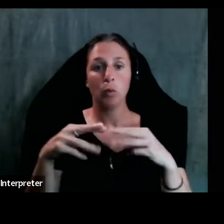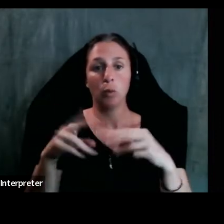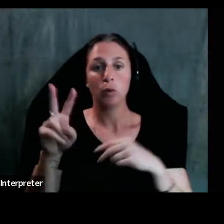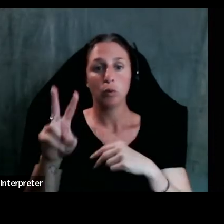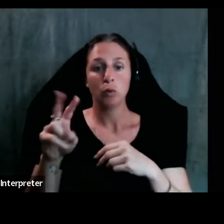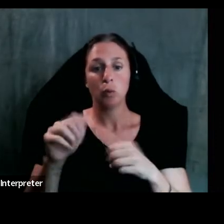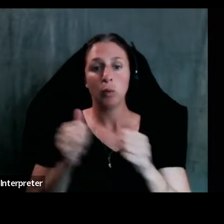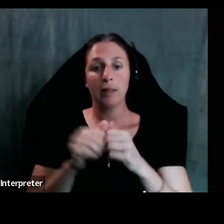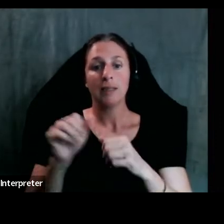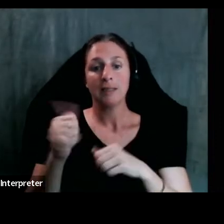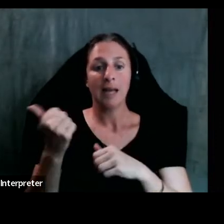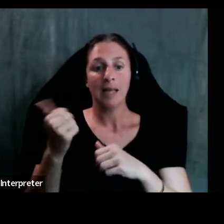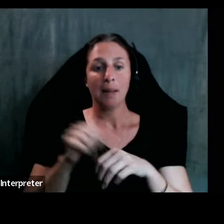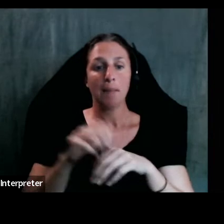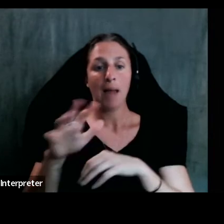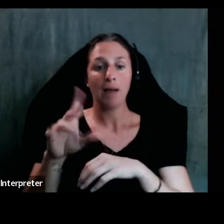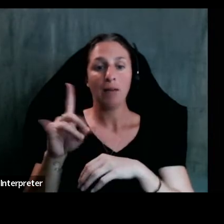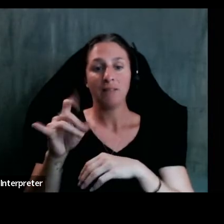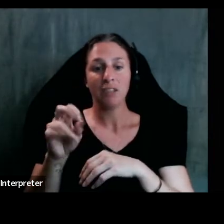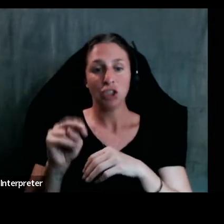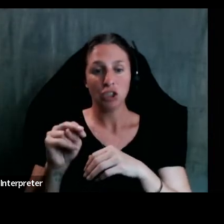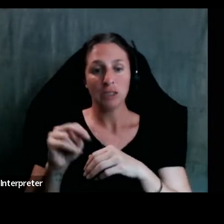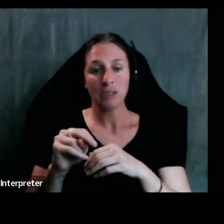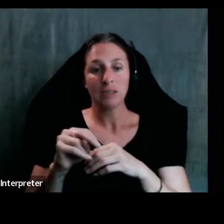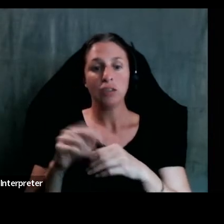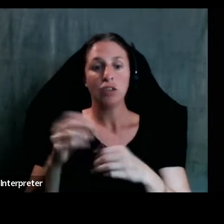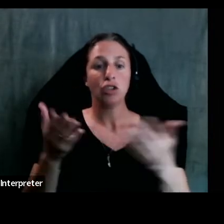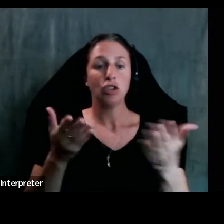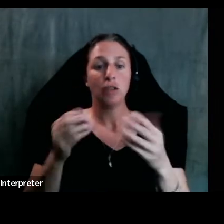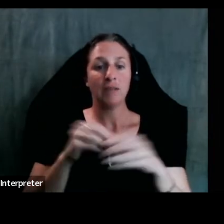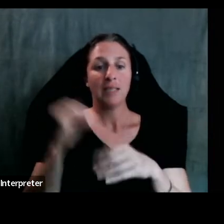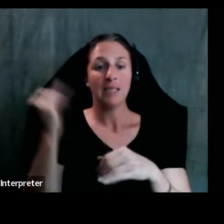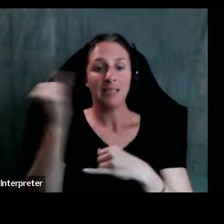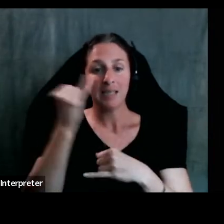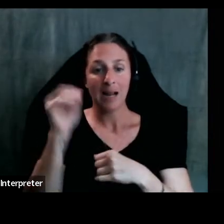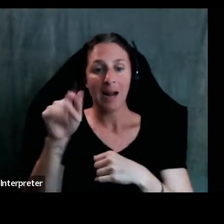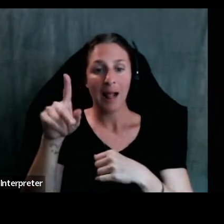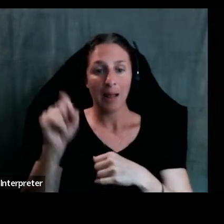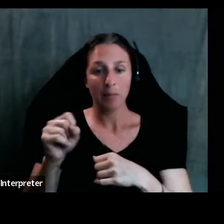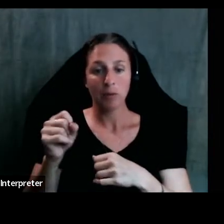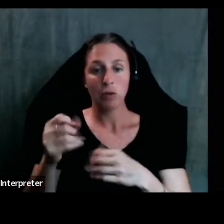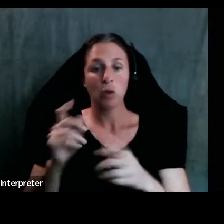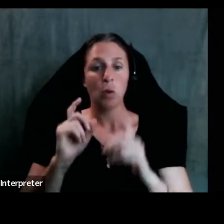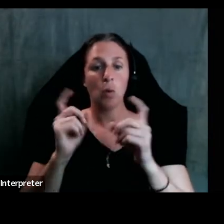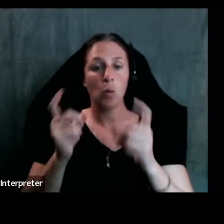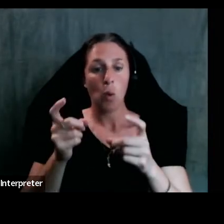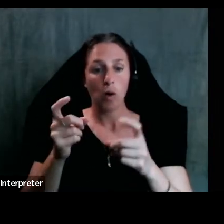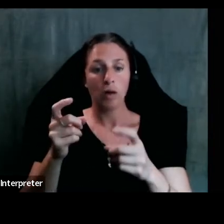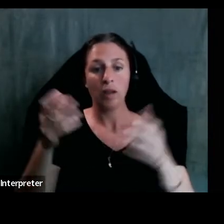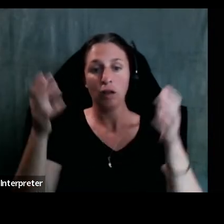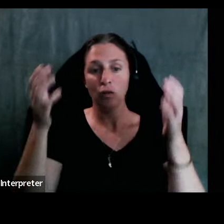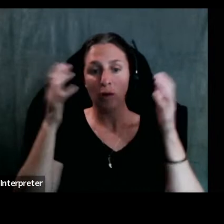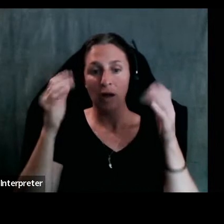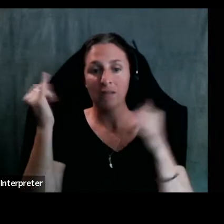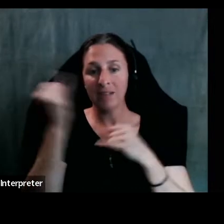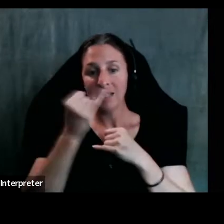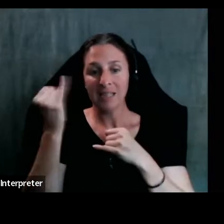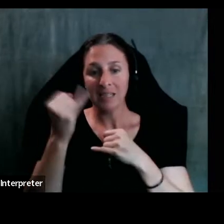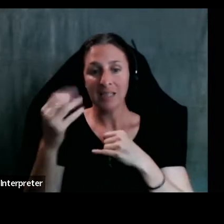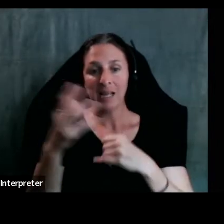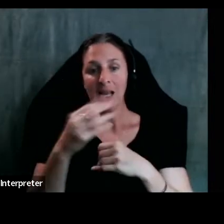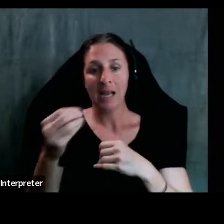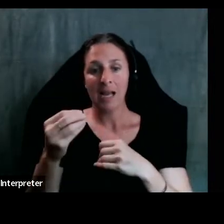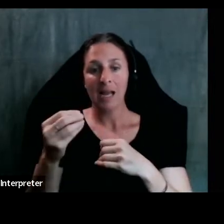Division, served in the Italian Alps, and was awarded the Order of the Crown of Italy and a meritorious